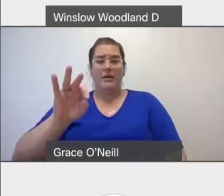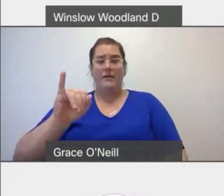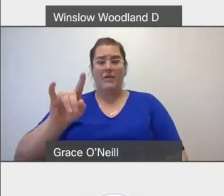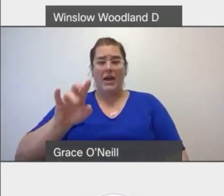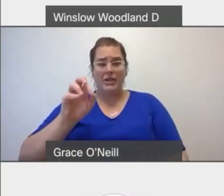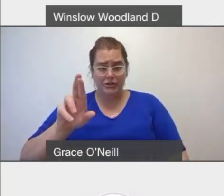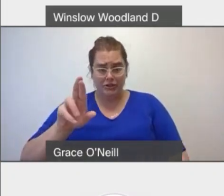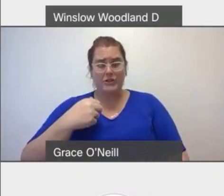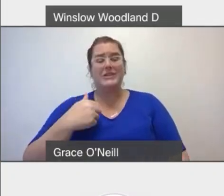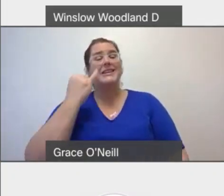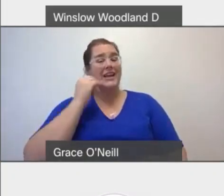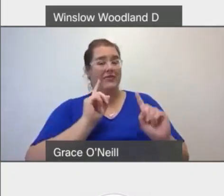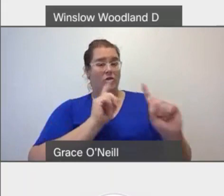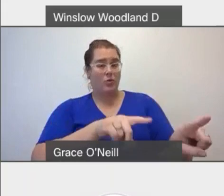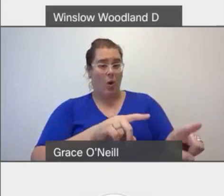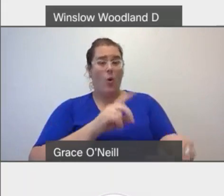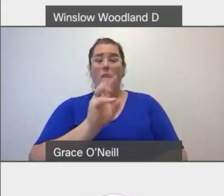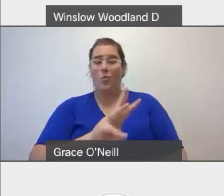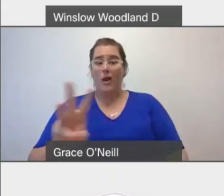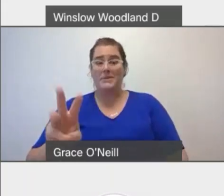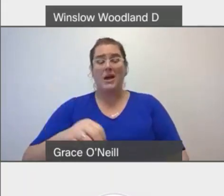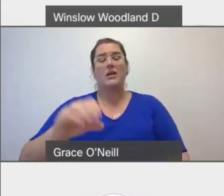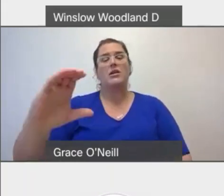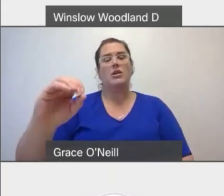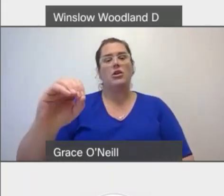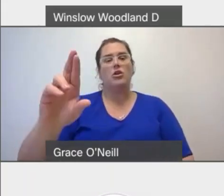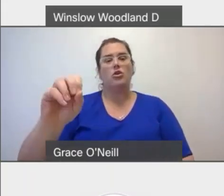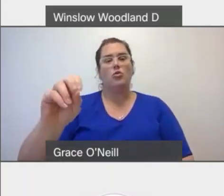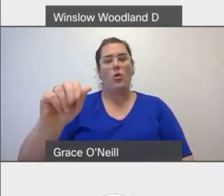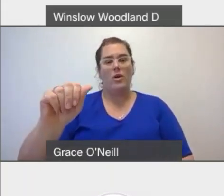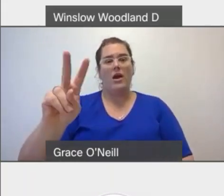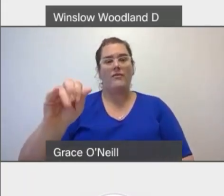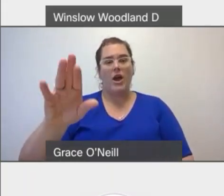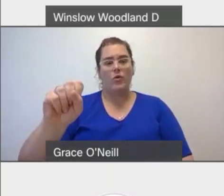coronavirus.dc.gov, you can get information about where to get your booster shot.